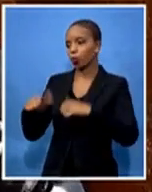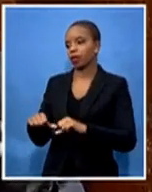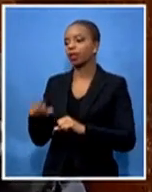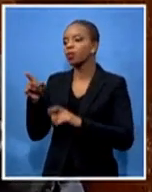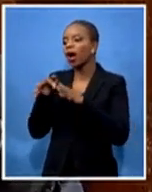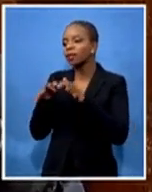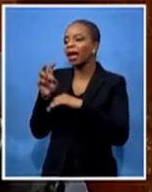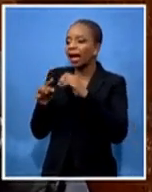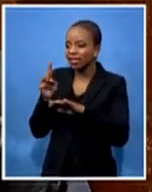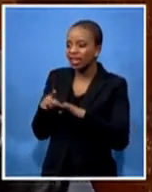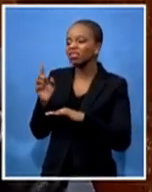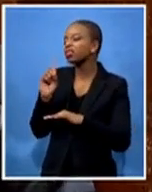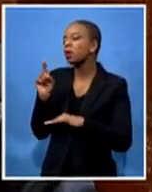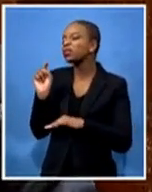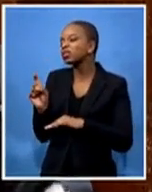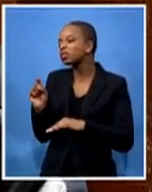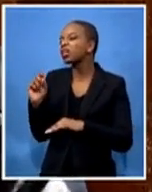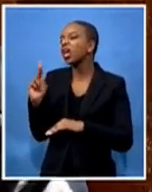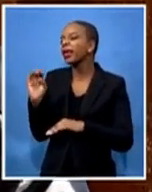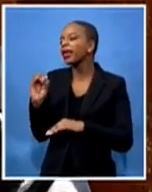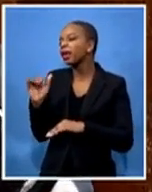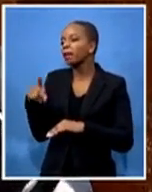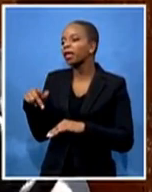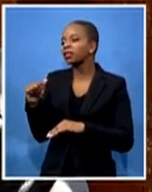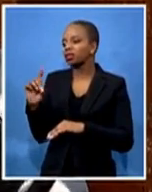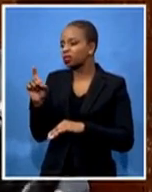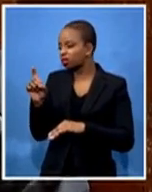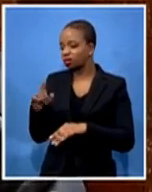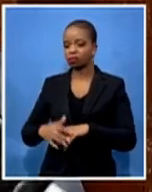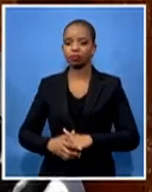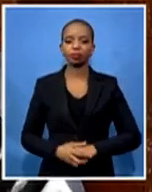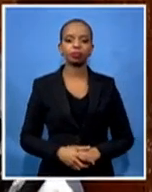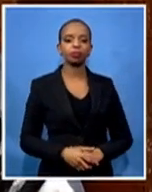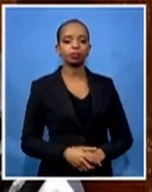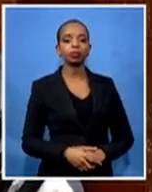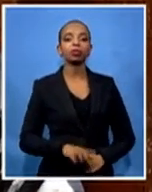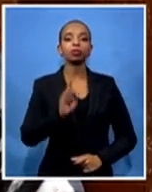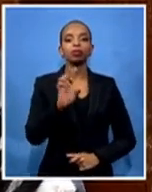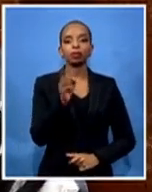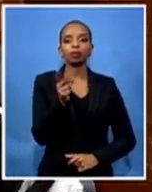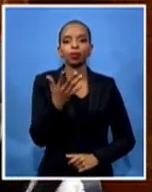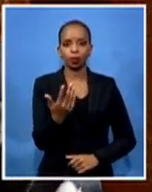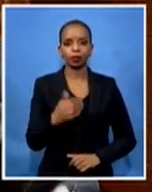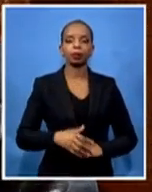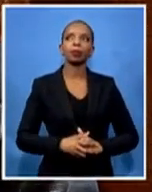keypad, it's about the public using any kind